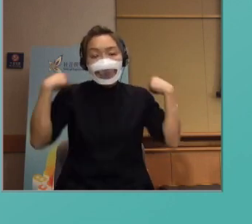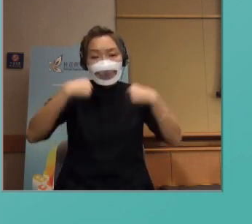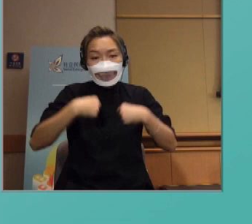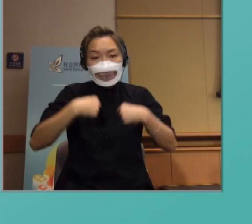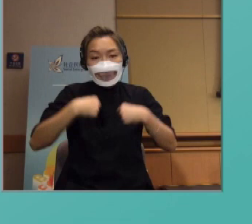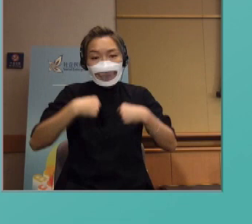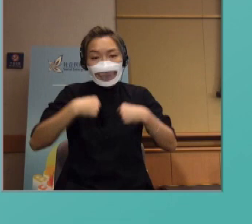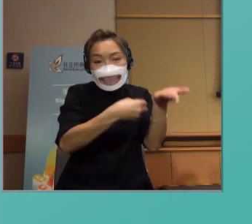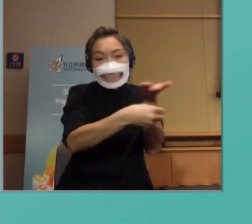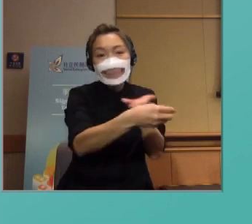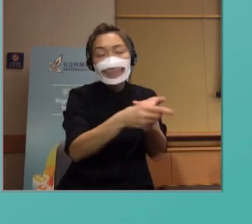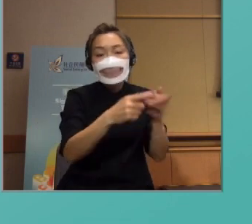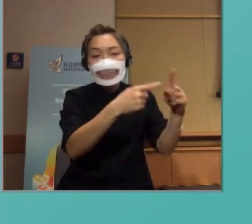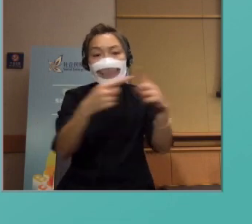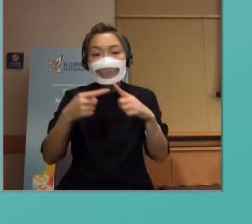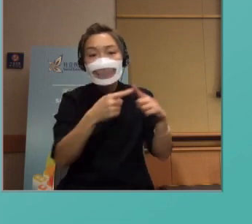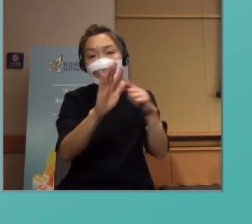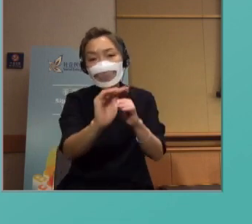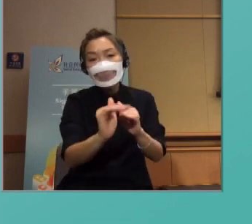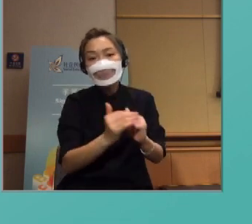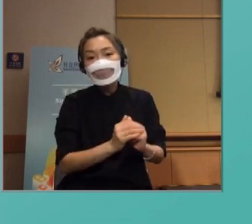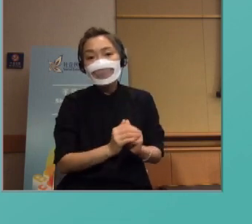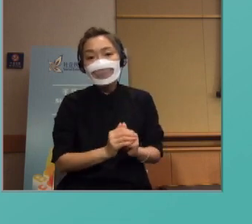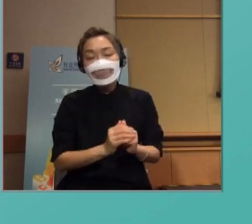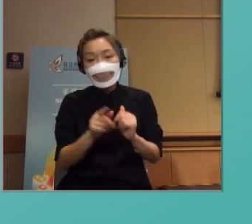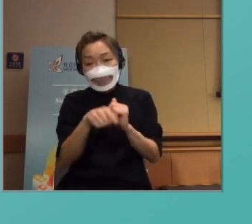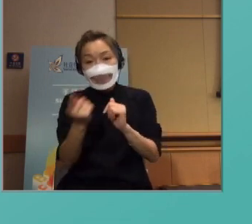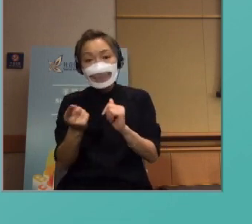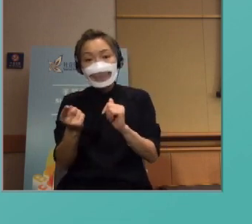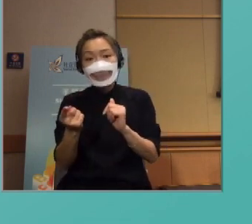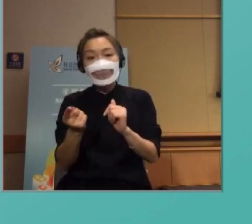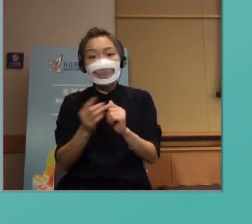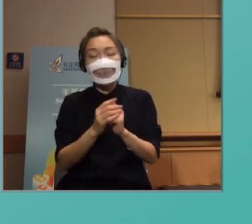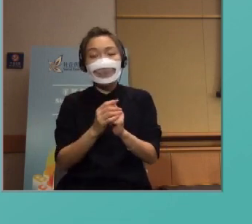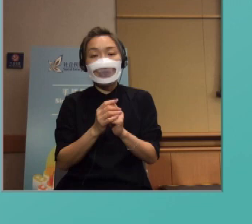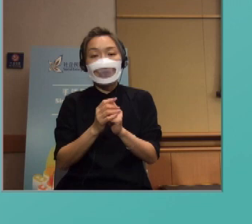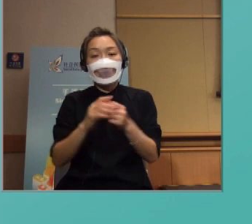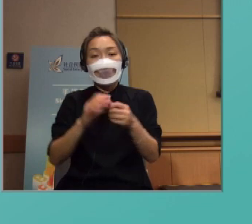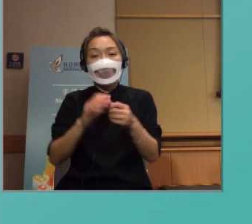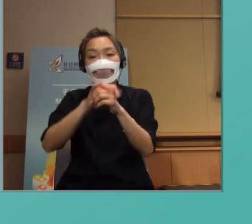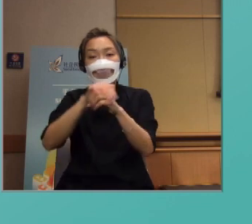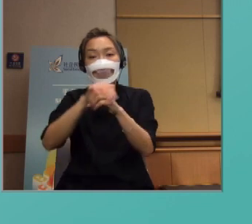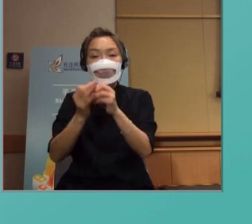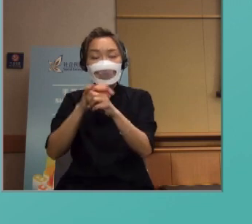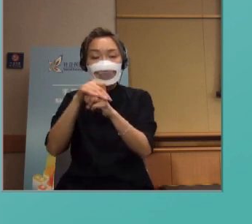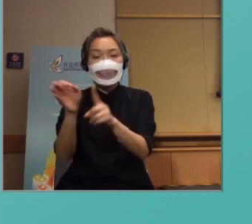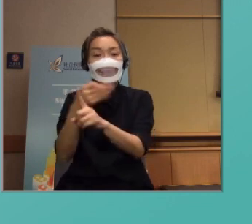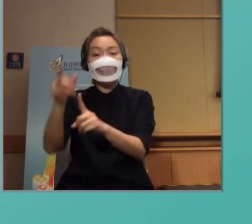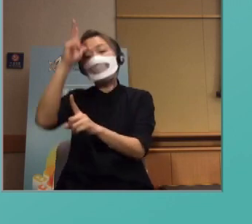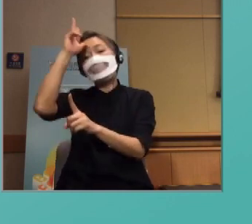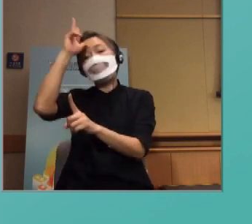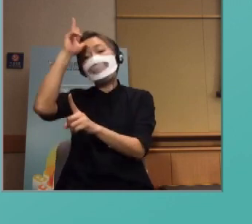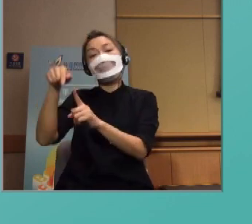one was a large international NGOs that have used NFTs to do fundraising inside a virtual gallery